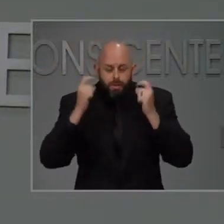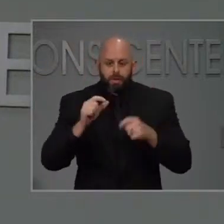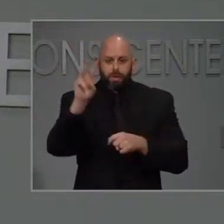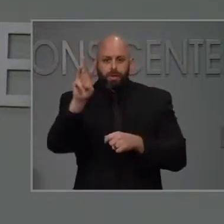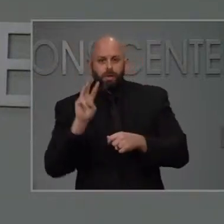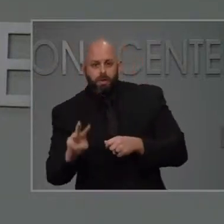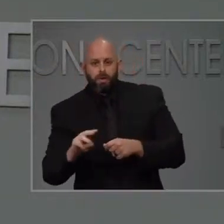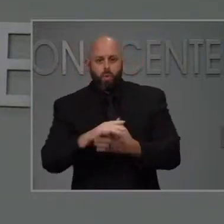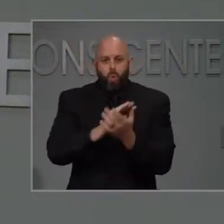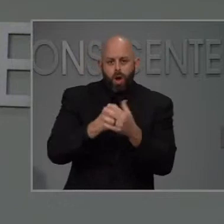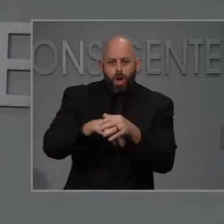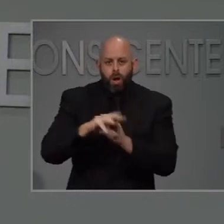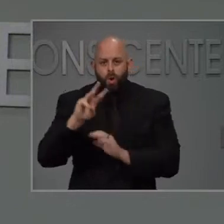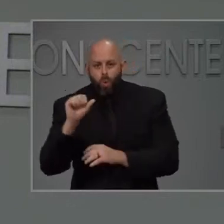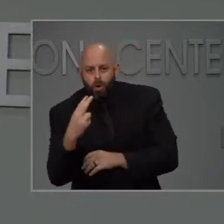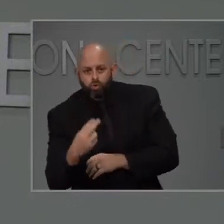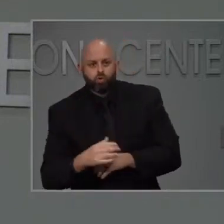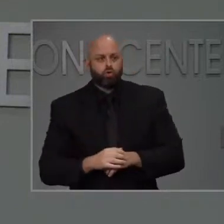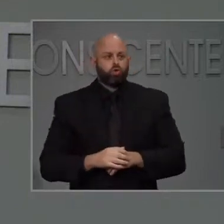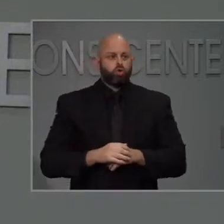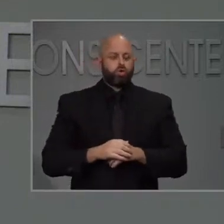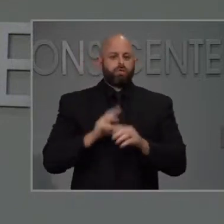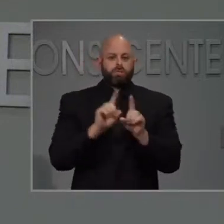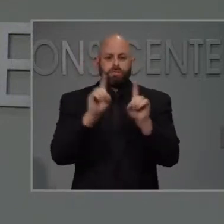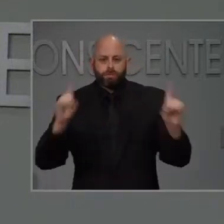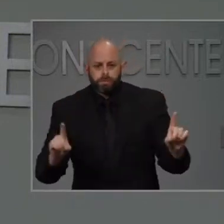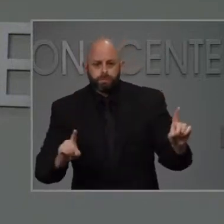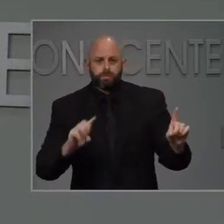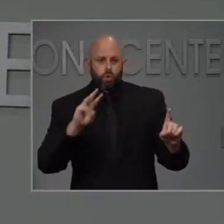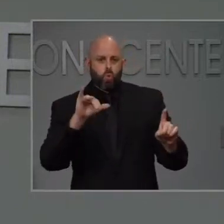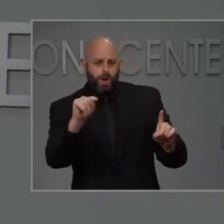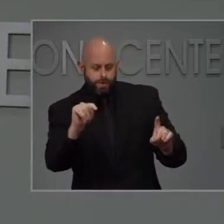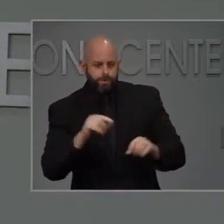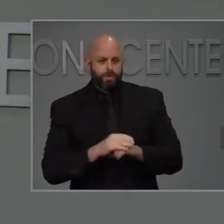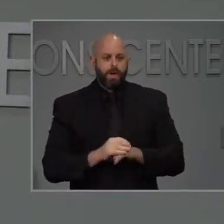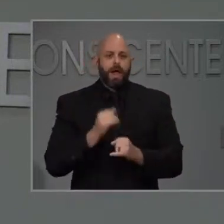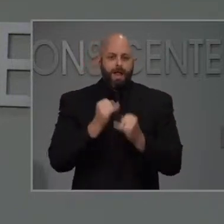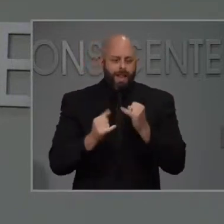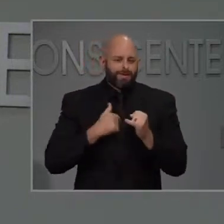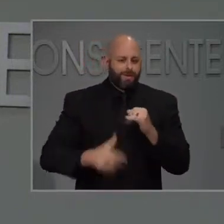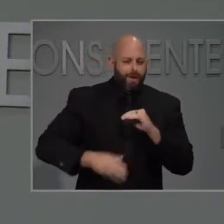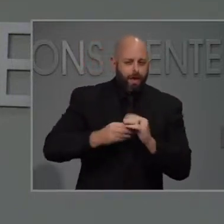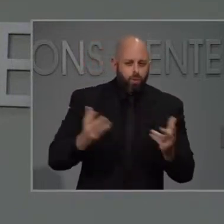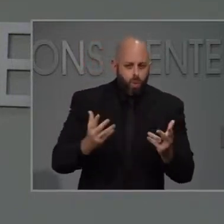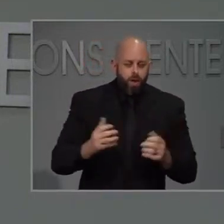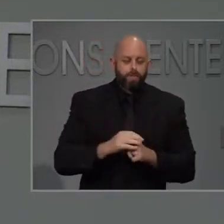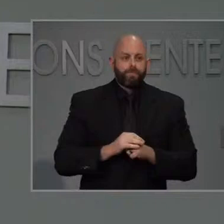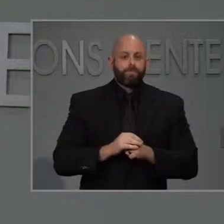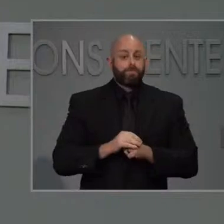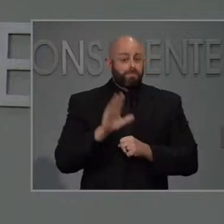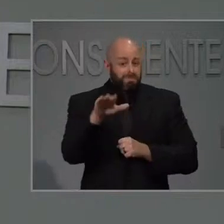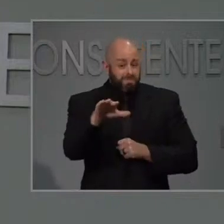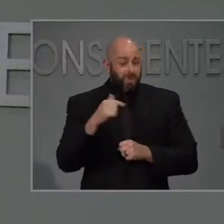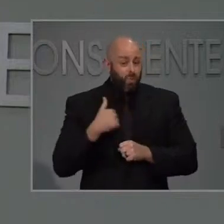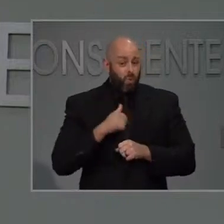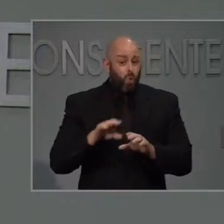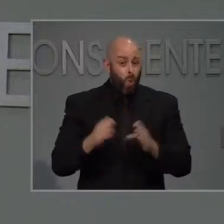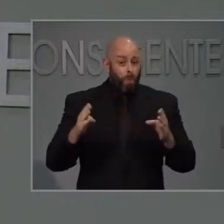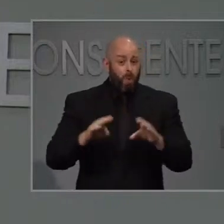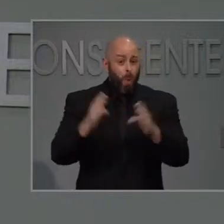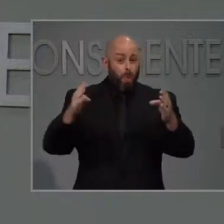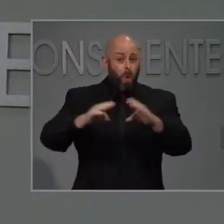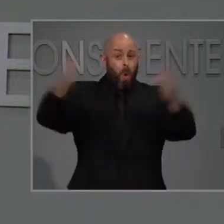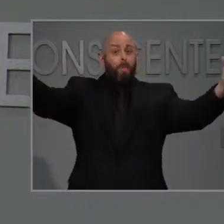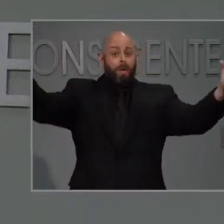no matter what setting you are going in. And then lastly, I just layer on, even as we ease these restrictions, it is